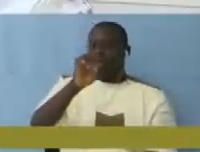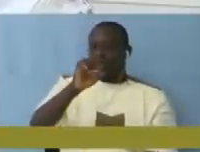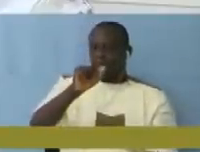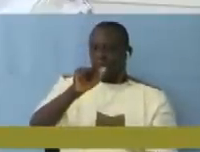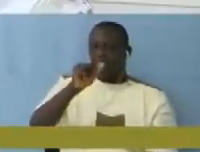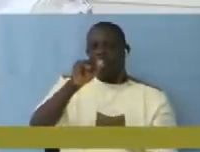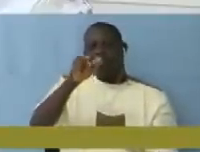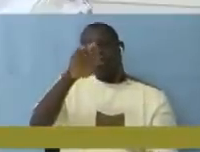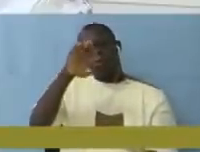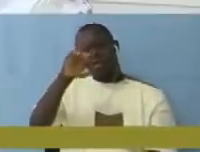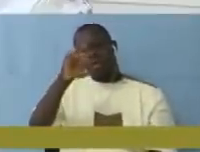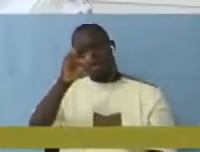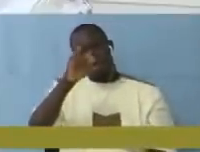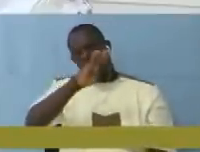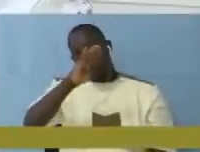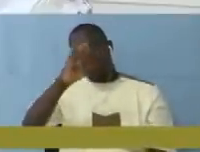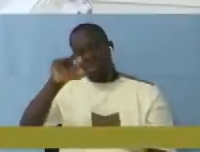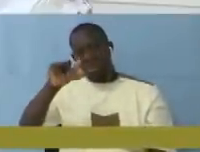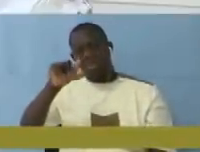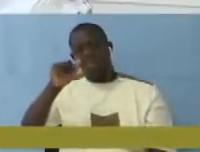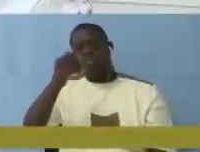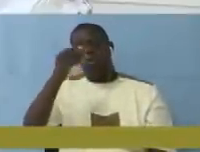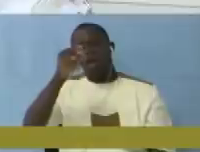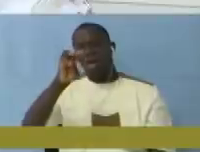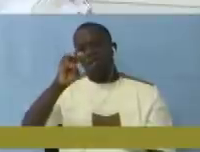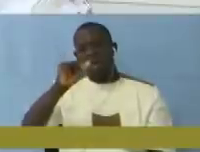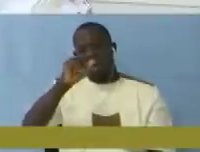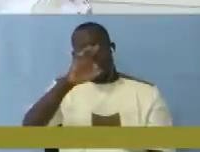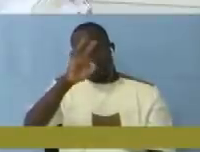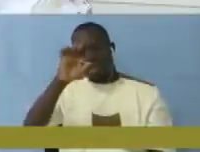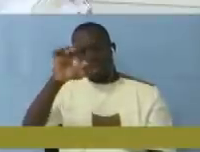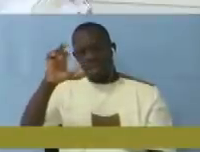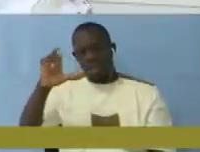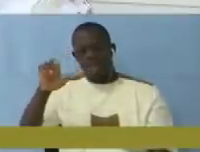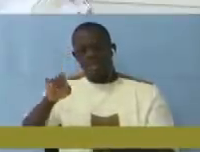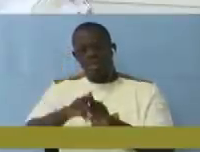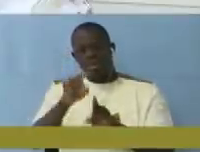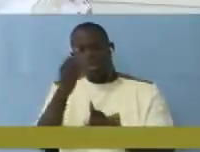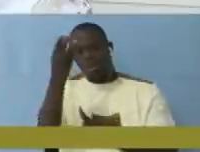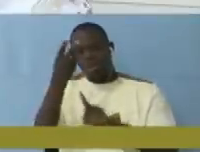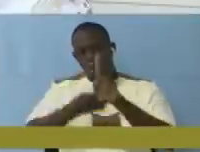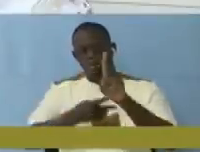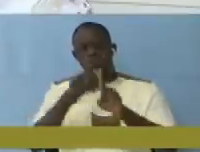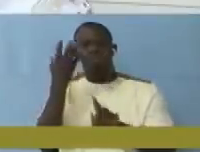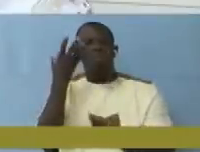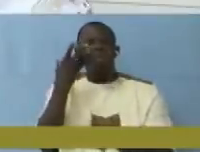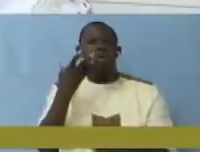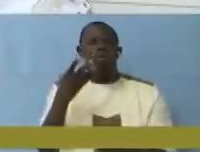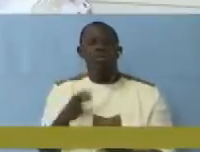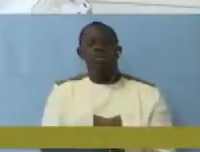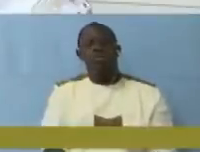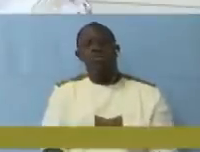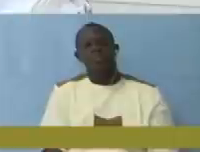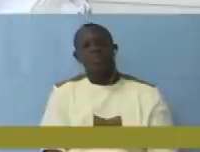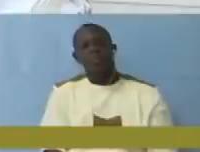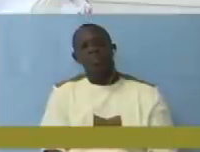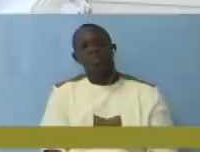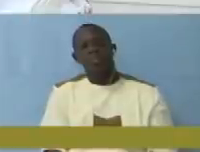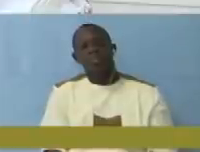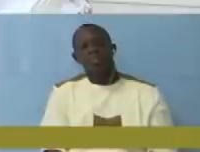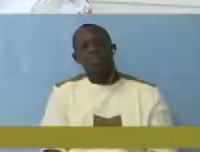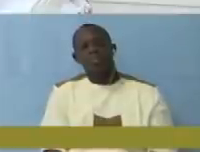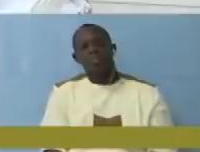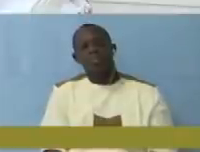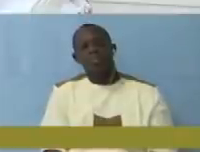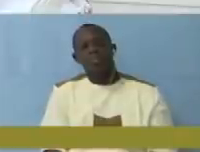Matar Bojang, 3 of us. Musa months. Karisaba. When? What did you mean? This should